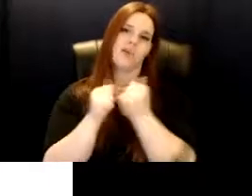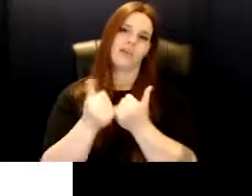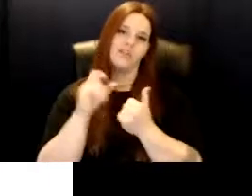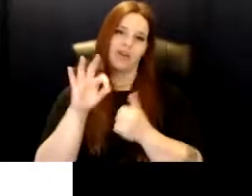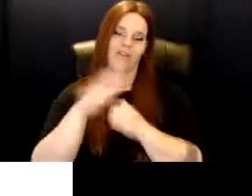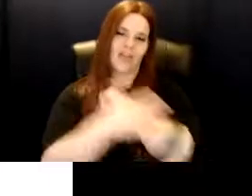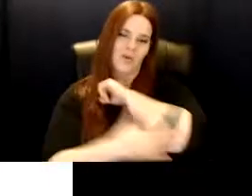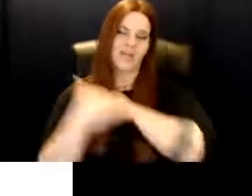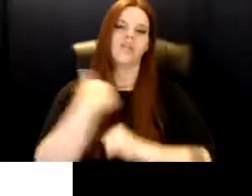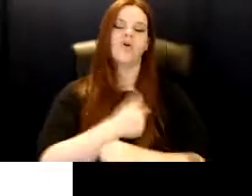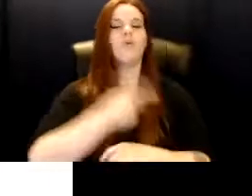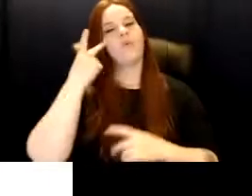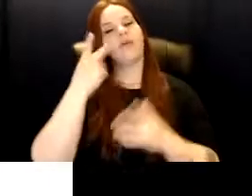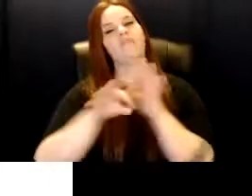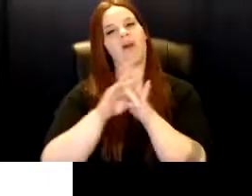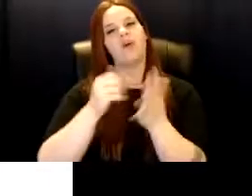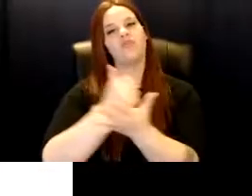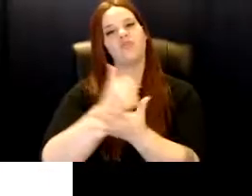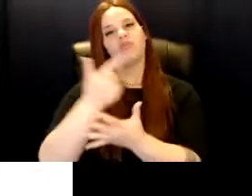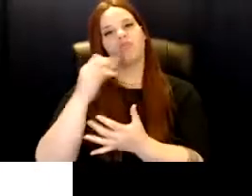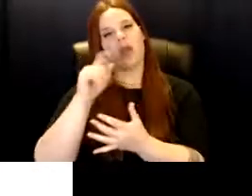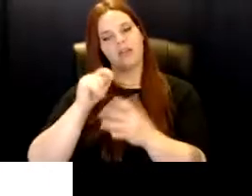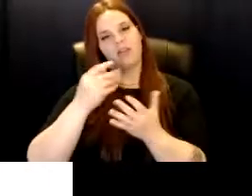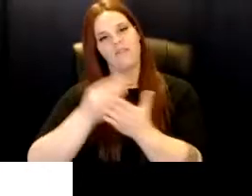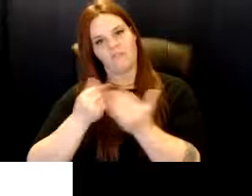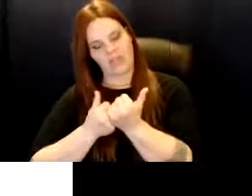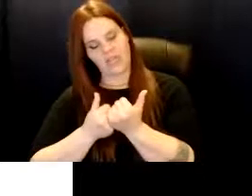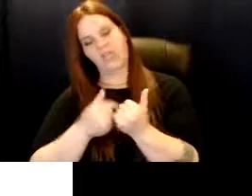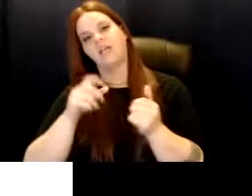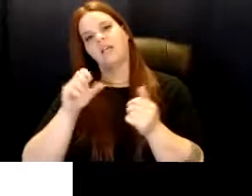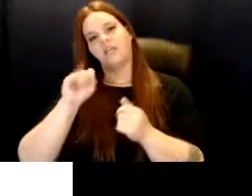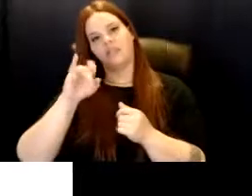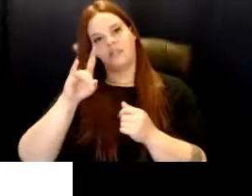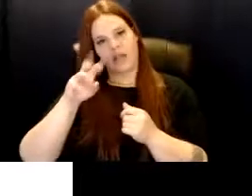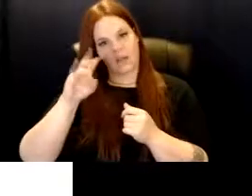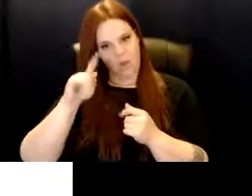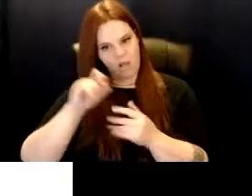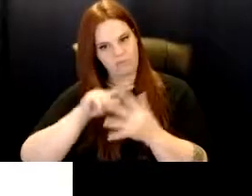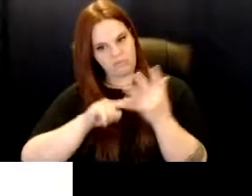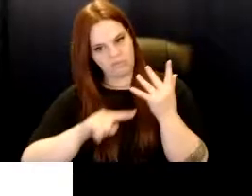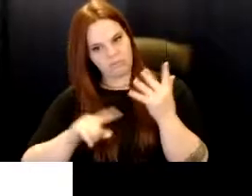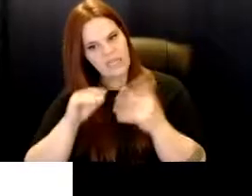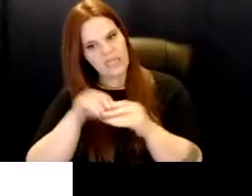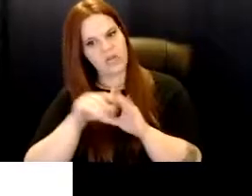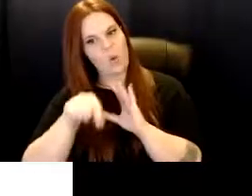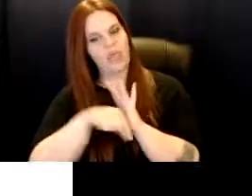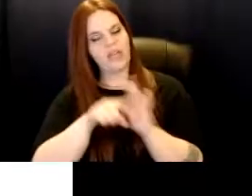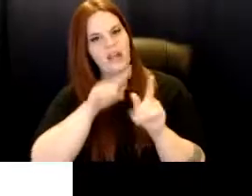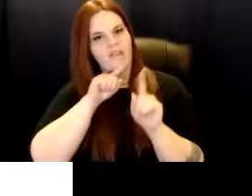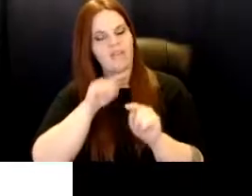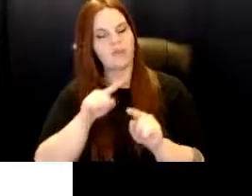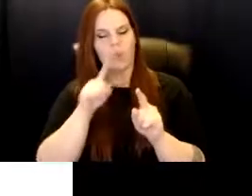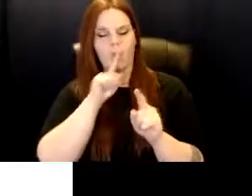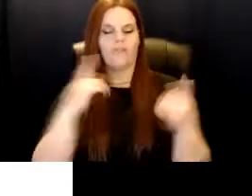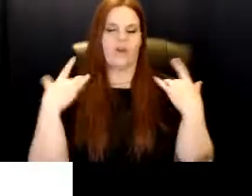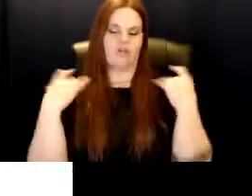grant funding, sidewalks, and education of elected officials in the qualitative answers were very strong, and